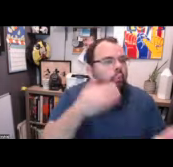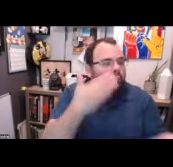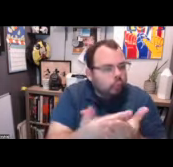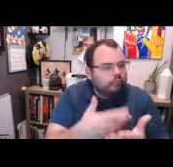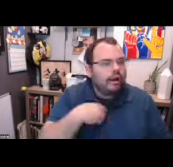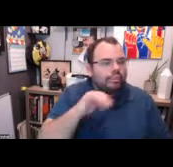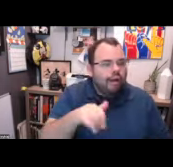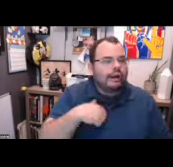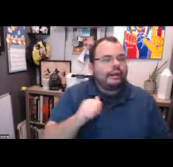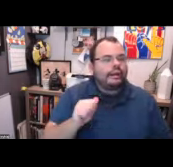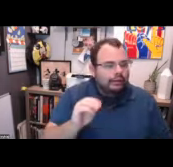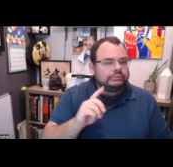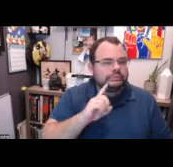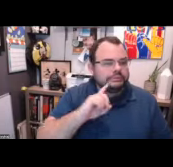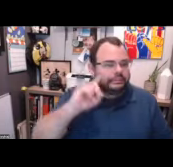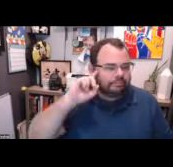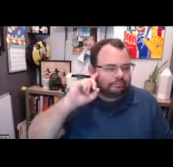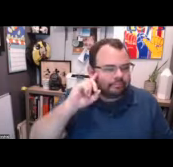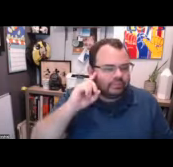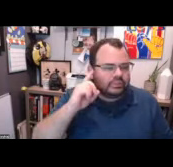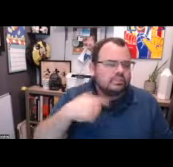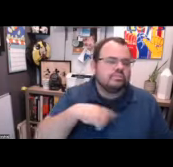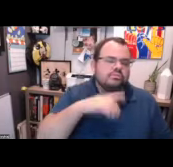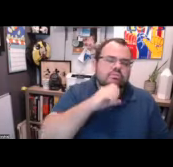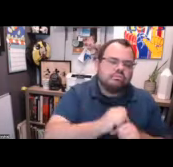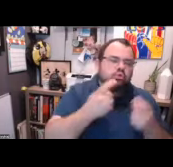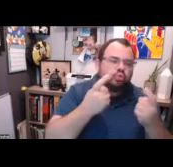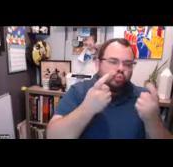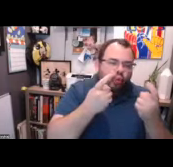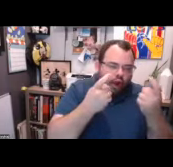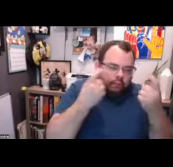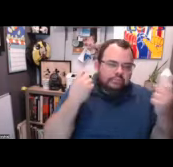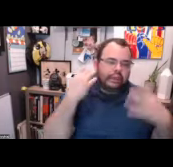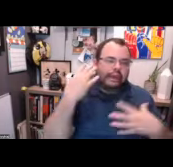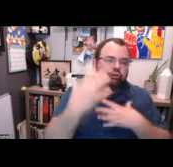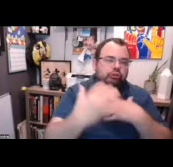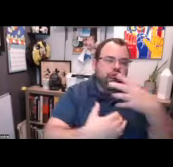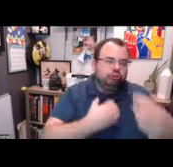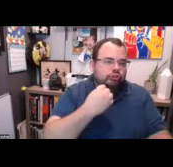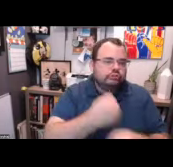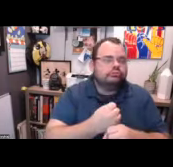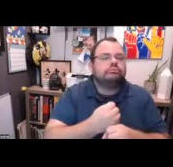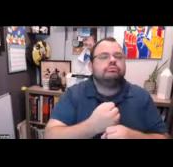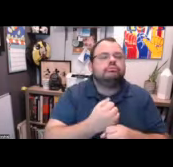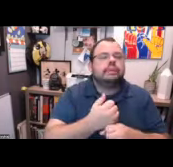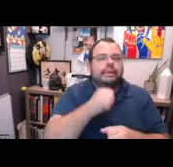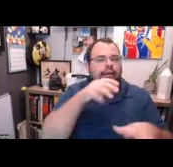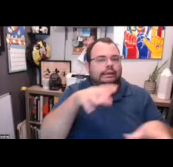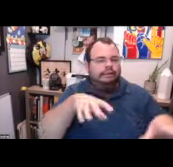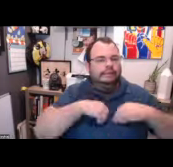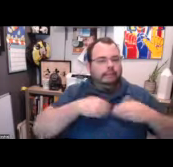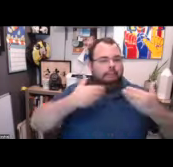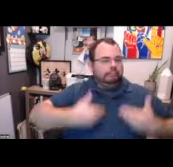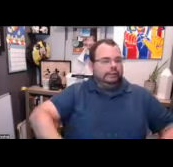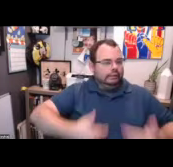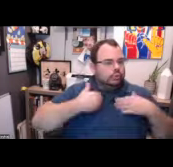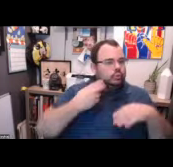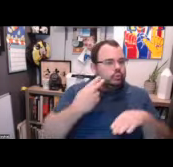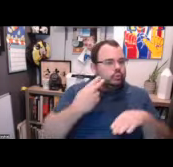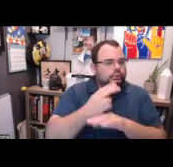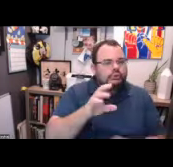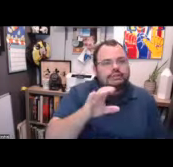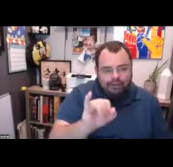that I'm deaf to prove that I am who I say I am. I had this issue